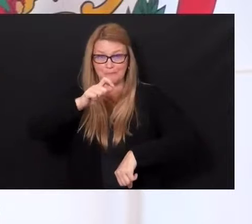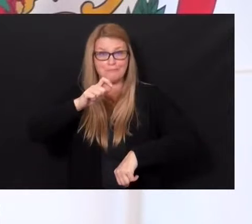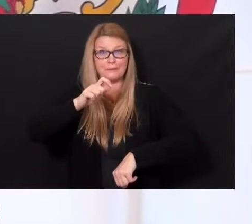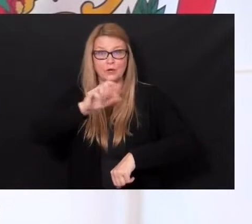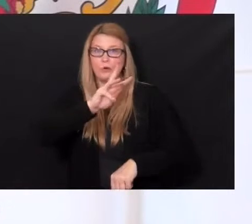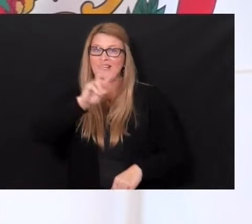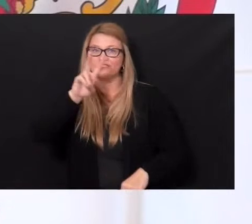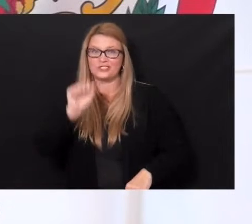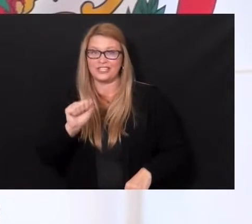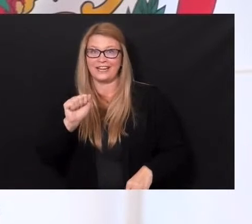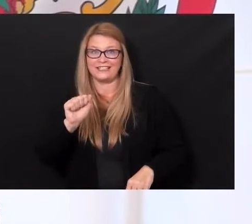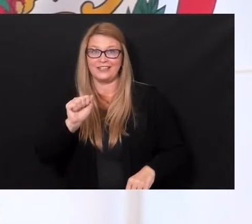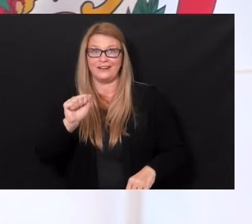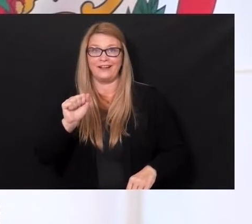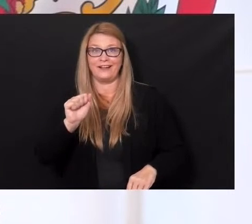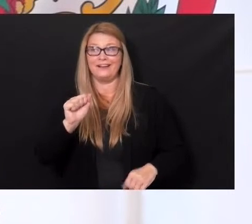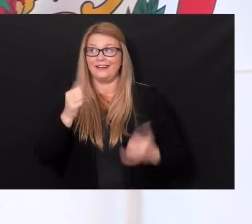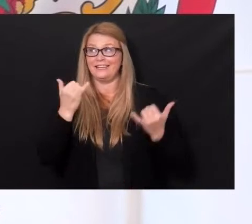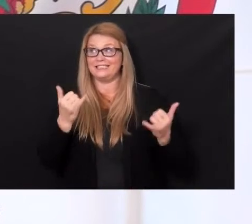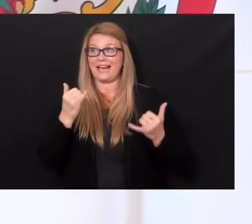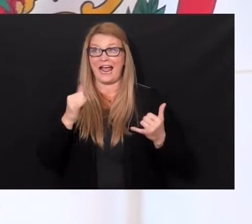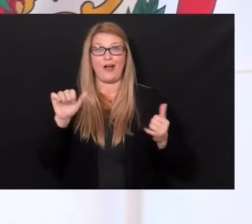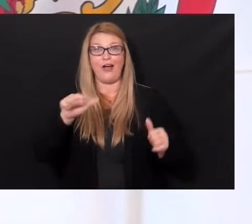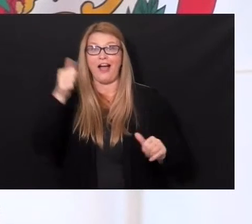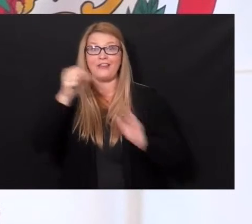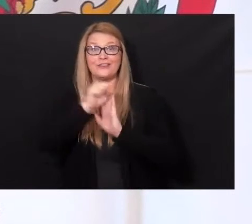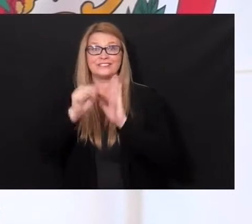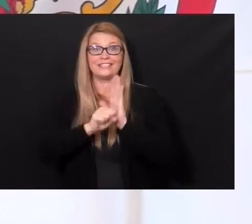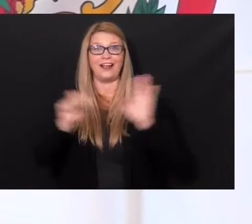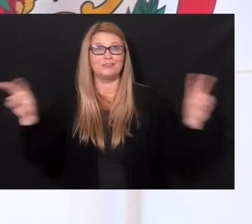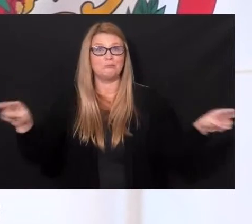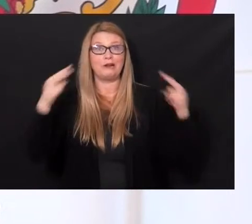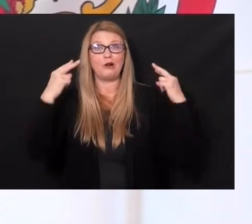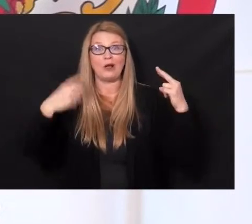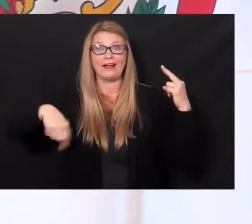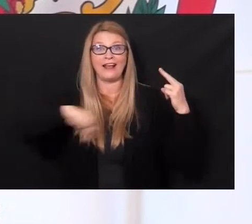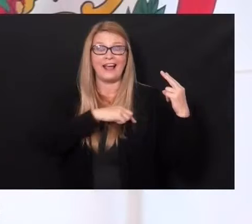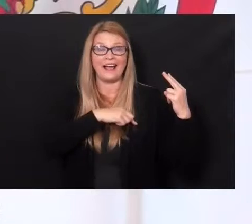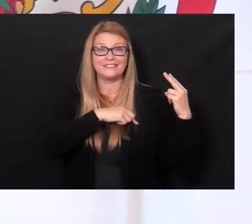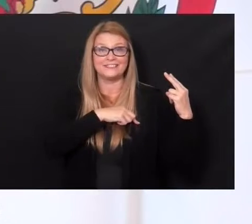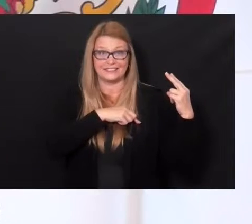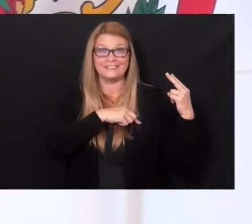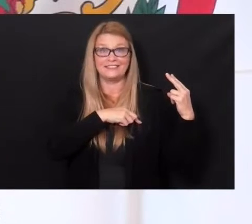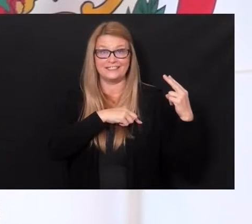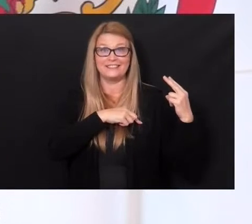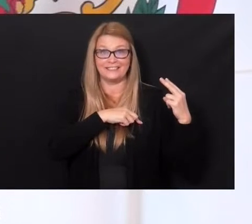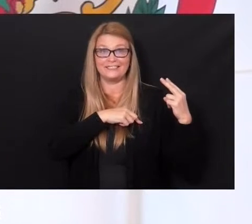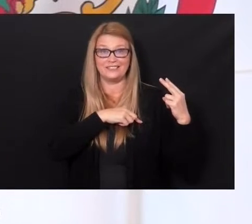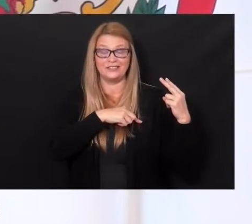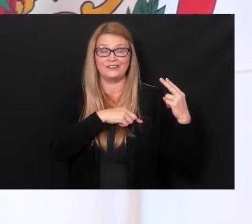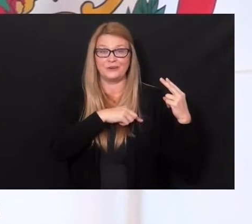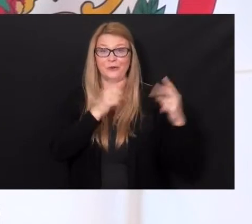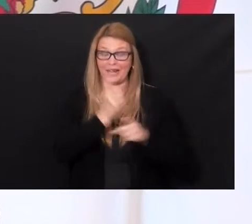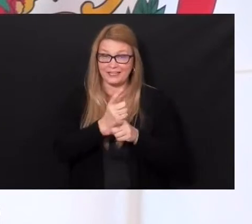is now the spotlight of all kinds of people across our country, if not across the globe.